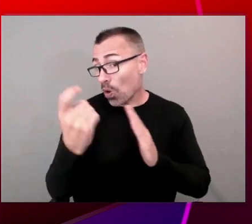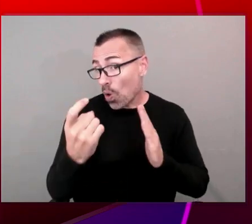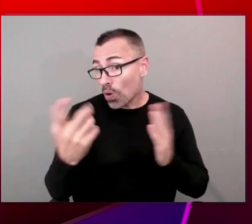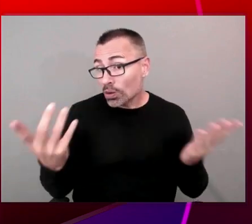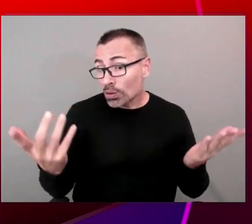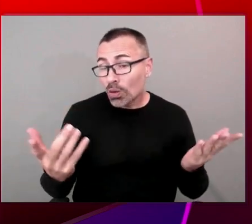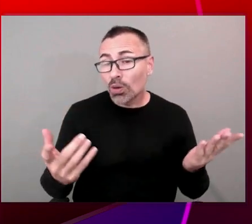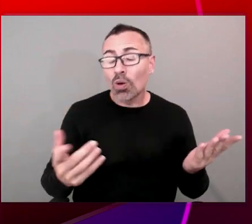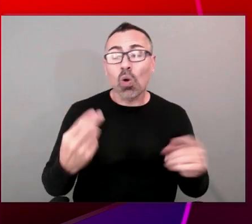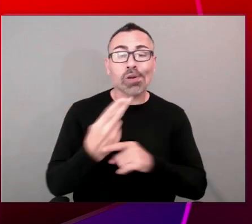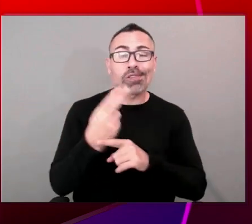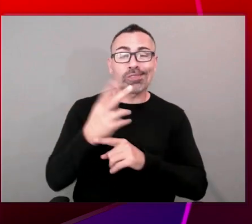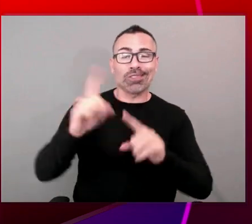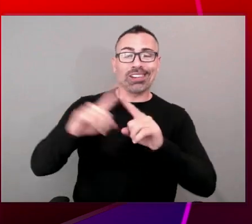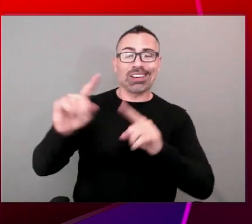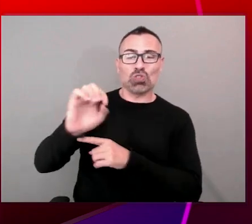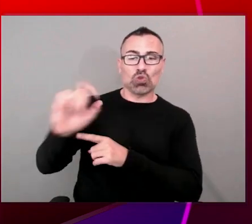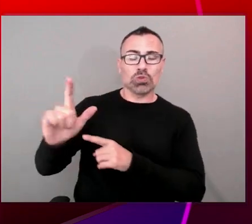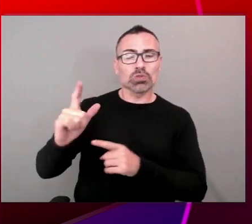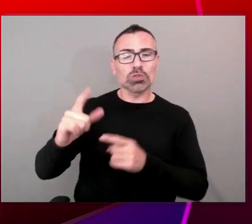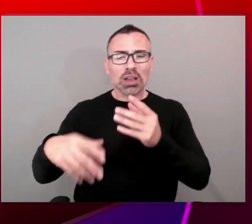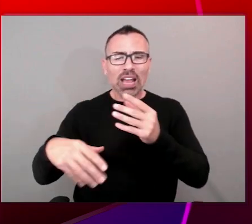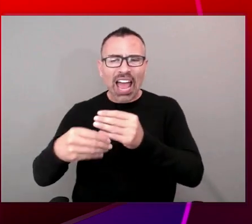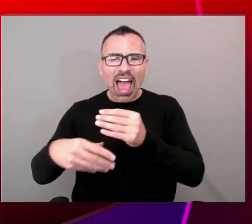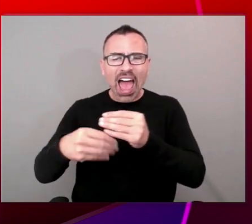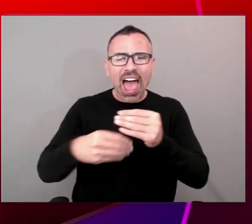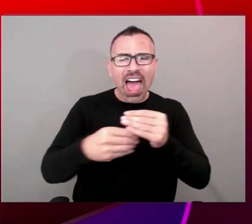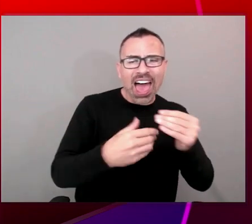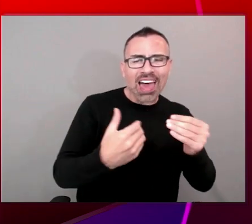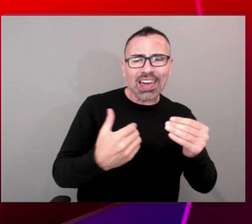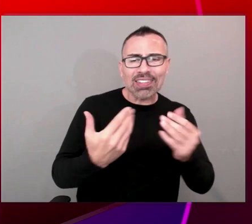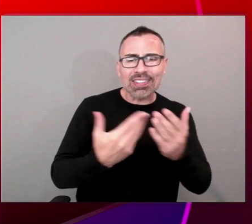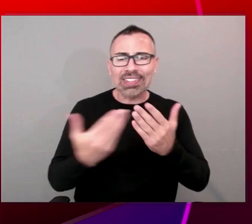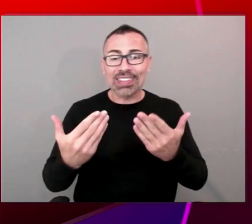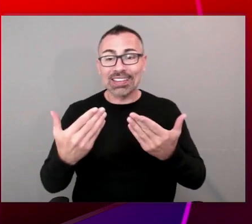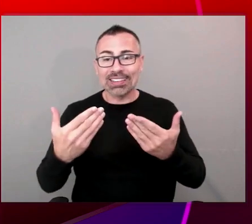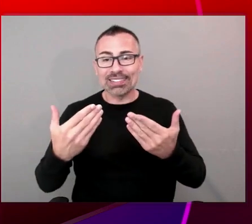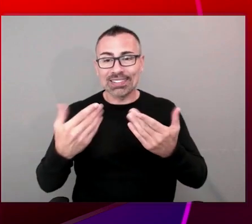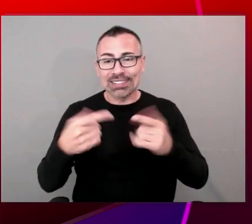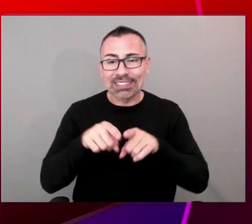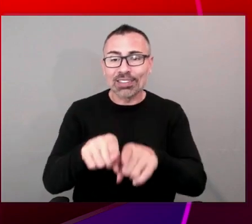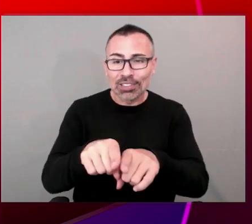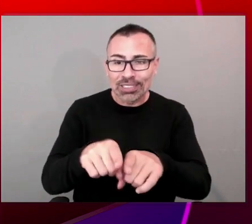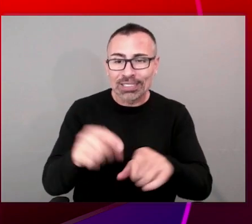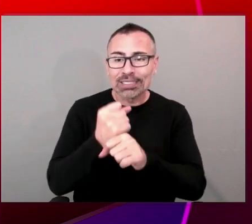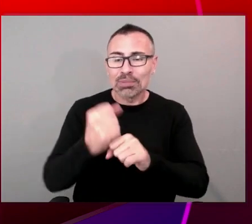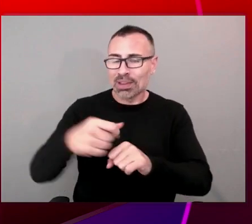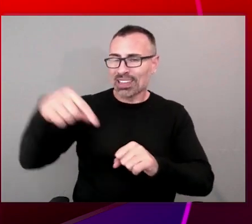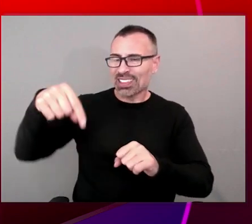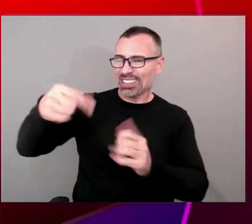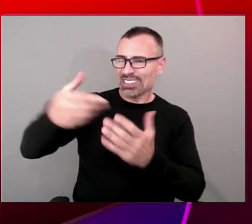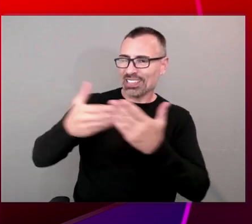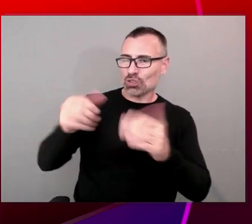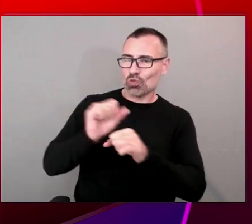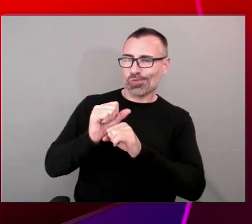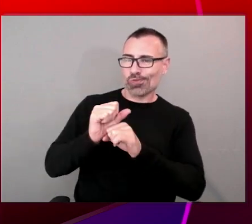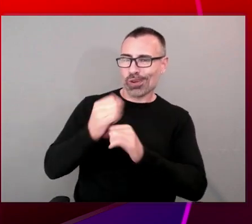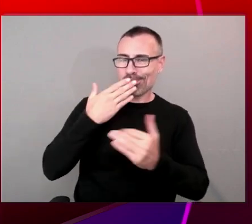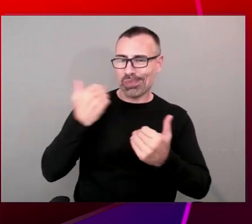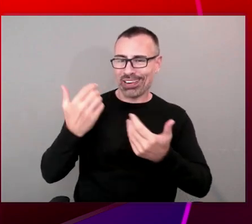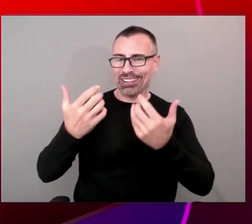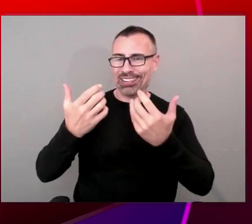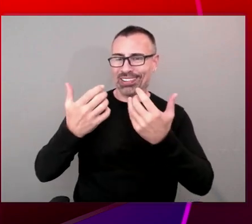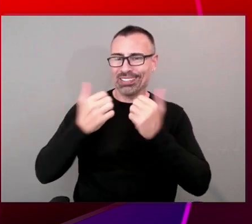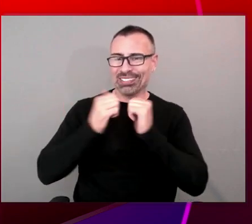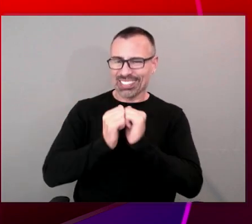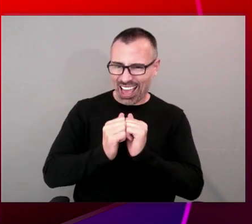tool. Let's add these kind of synergies to make this stuff work better together for the end user, because